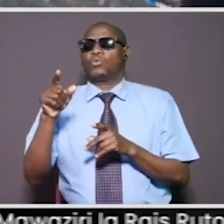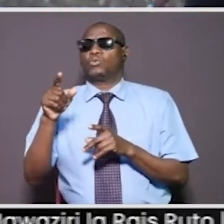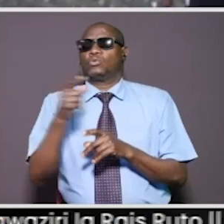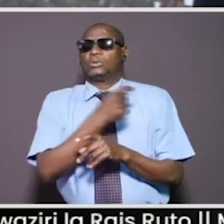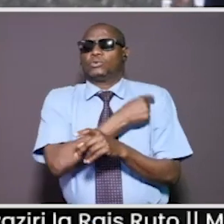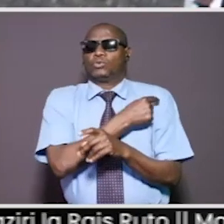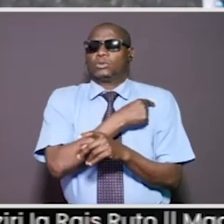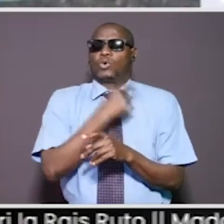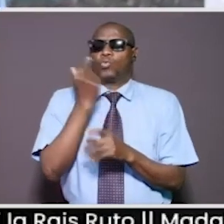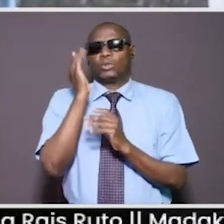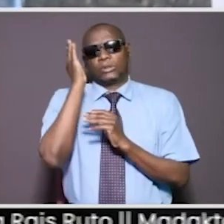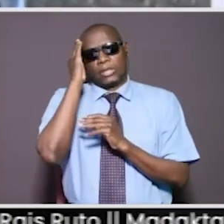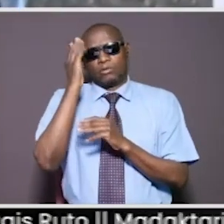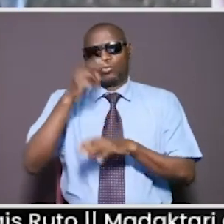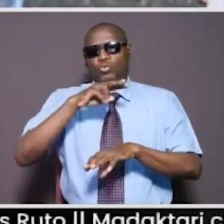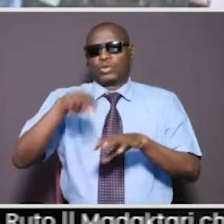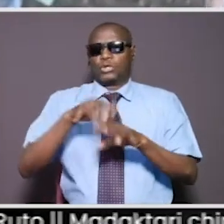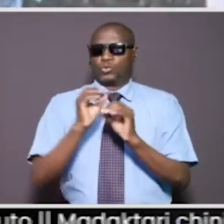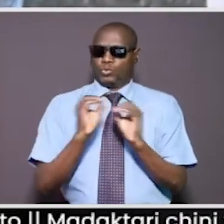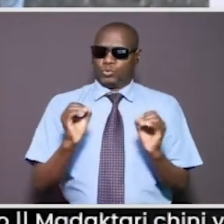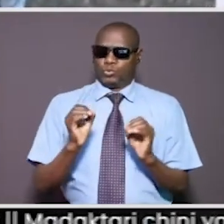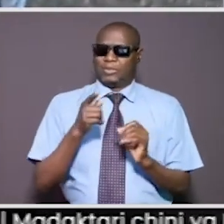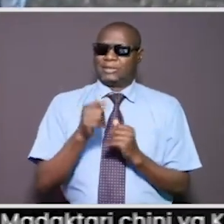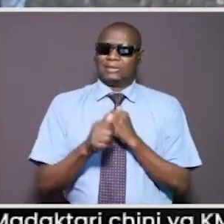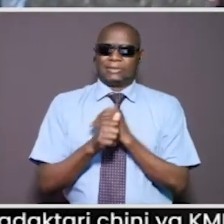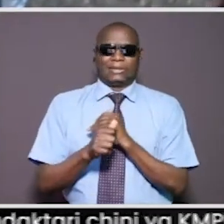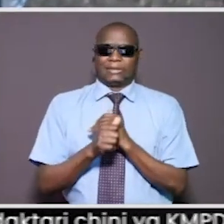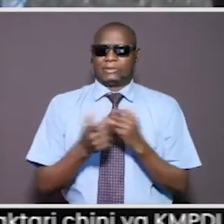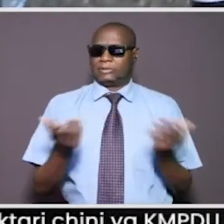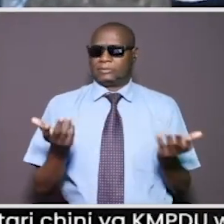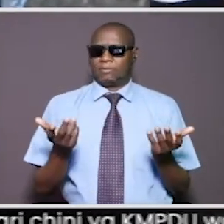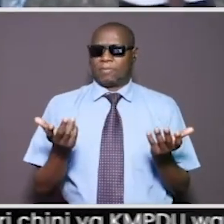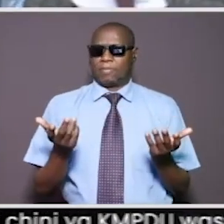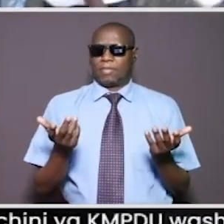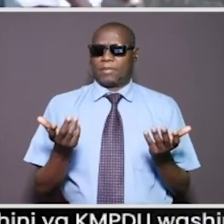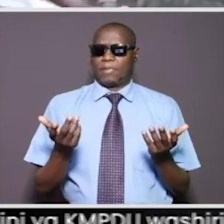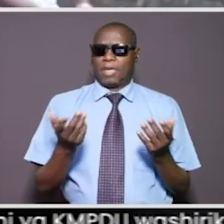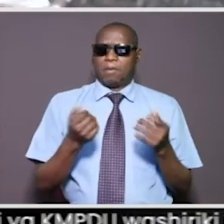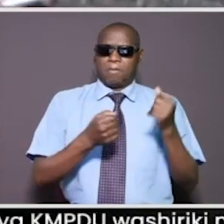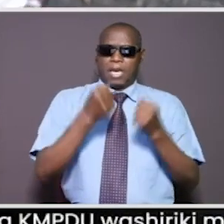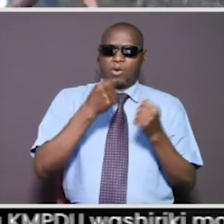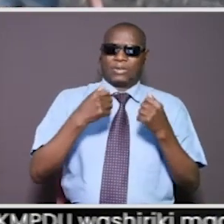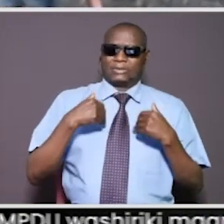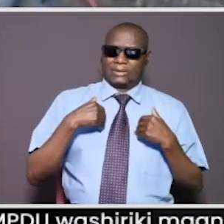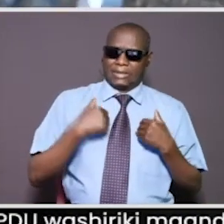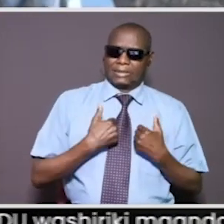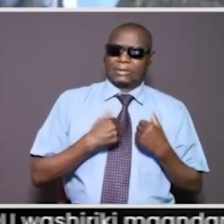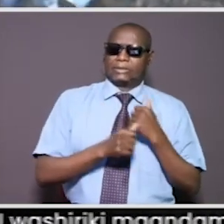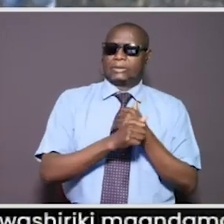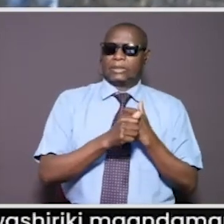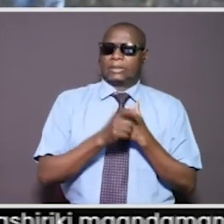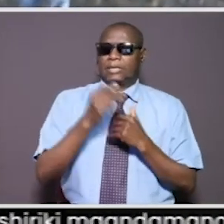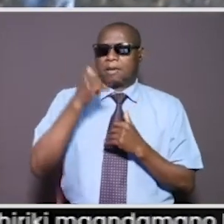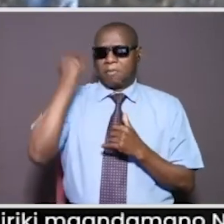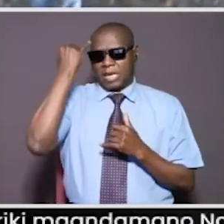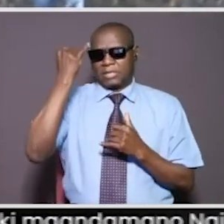for 2 days. Right? It's very dangerous to be in a plane with a pilot who's tired. Imagine how much more dangerous that you're going